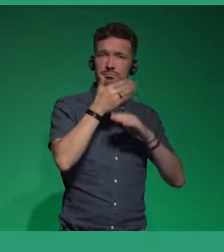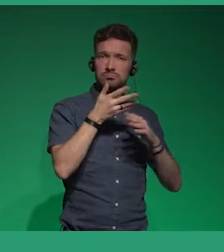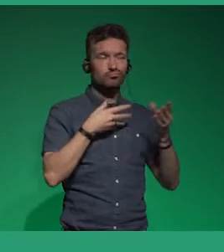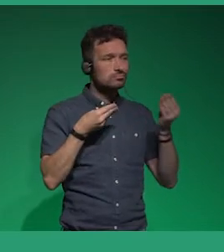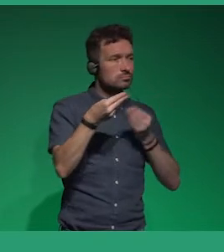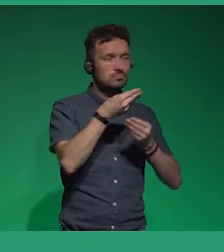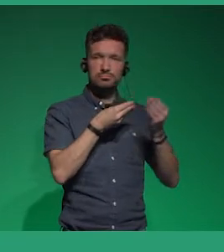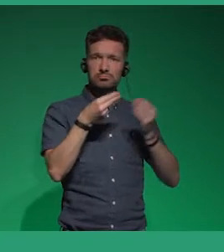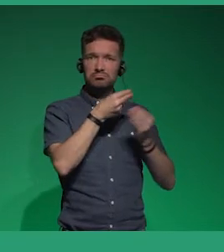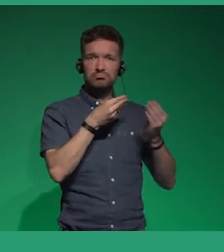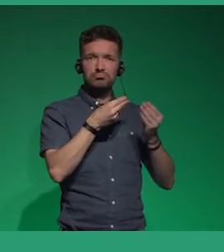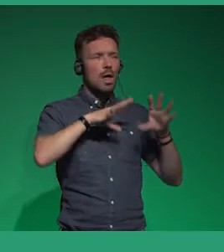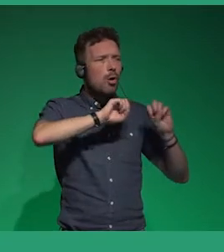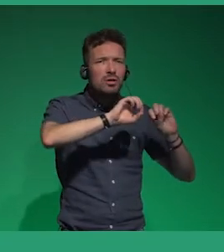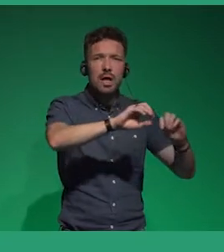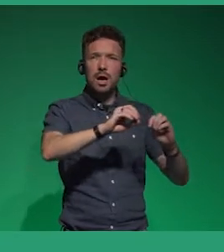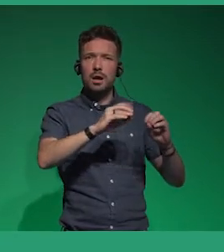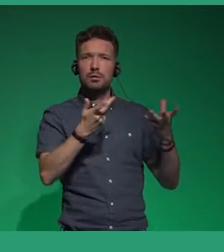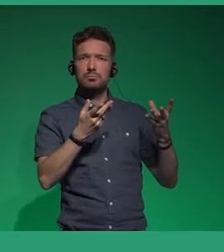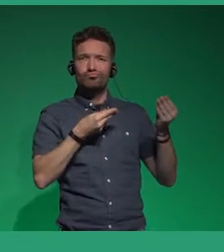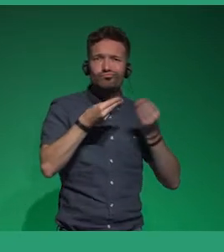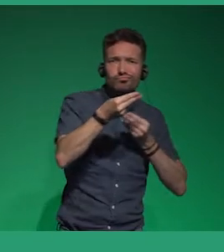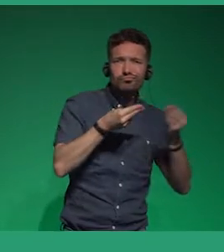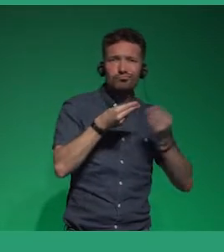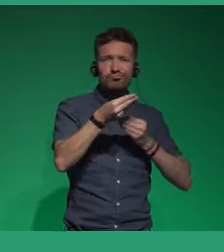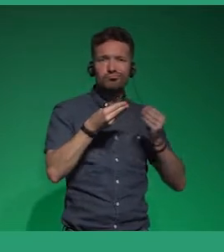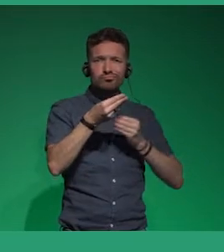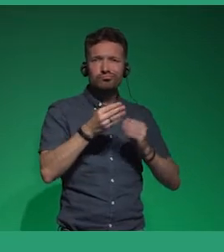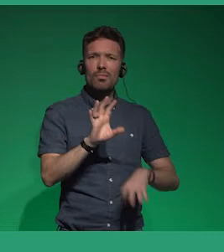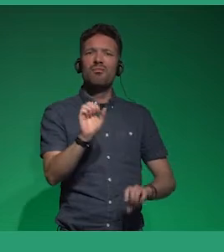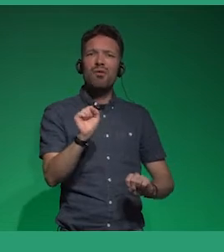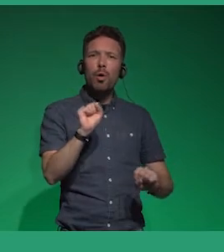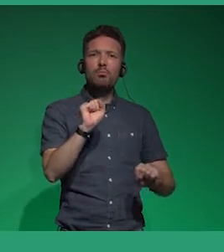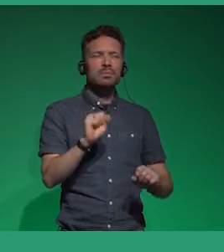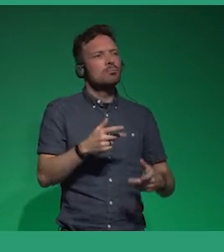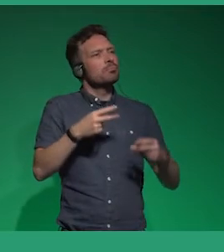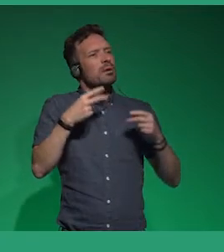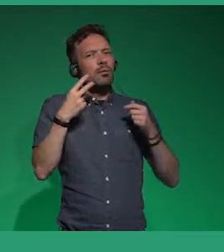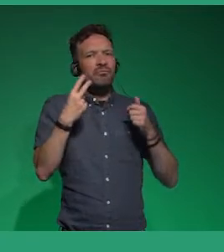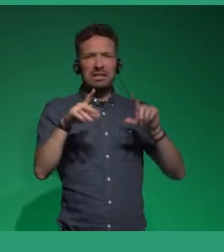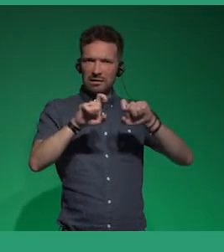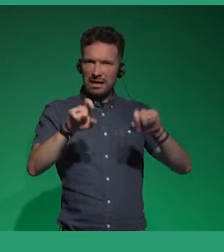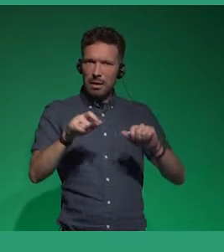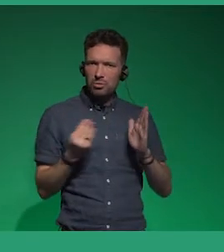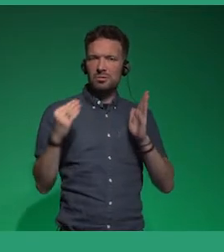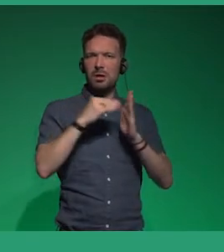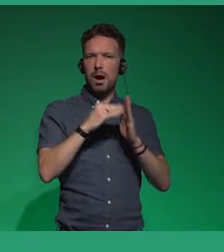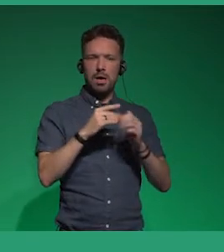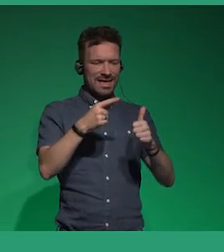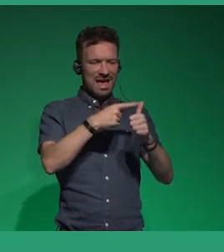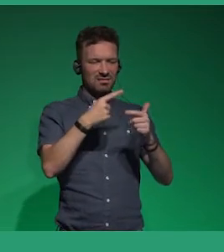the local knowledge in that village, but also potentially providing capacity building on